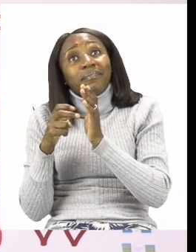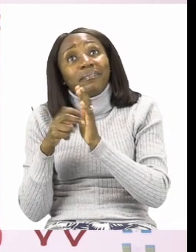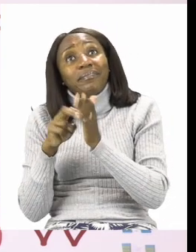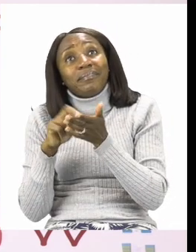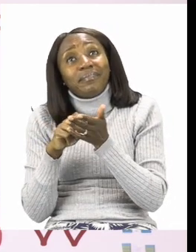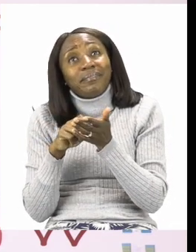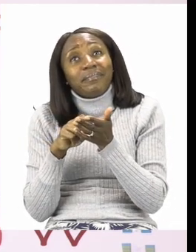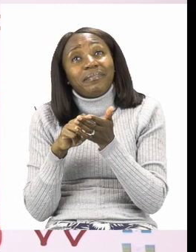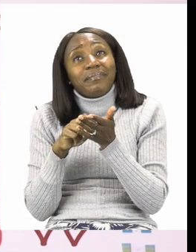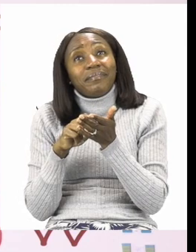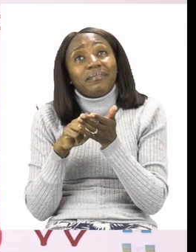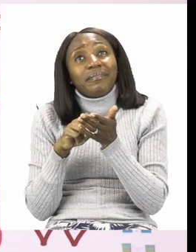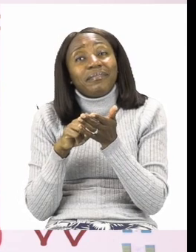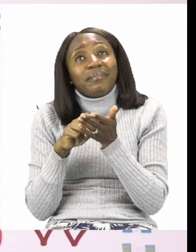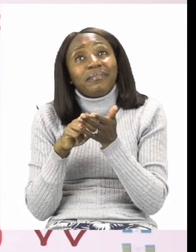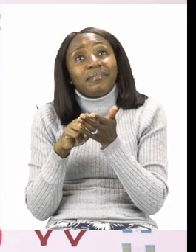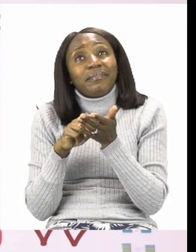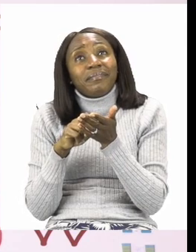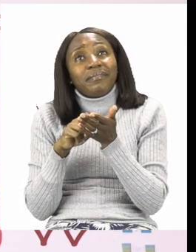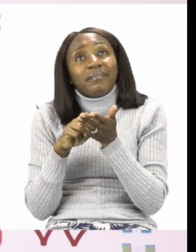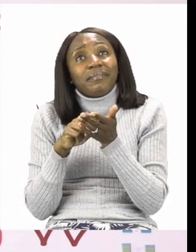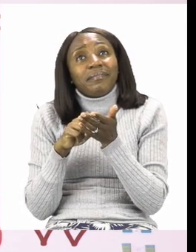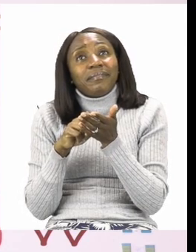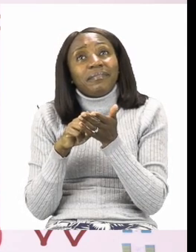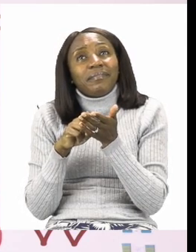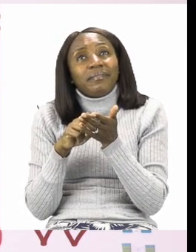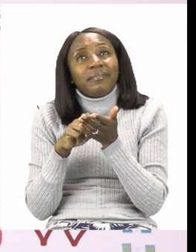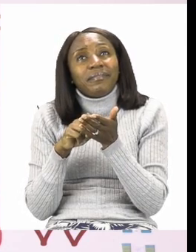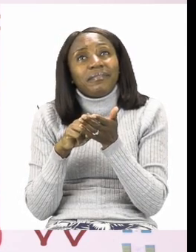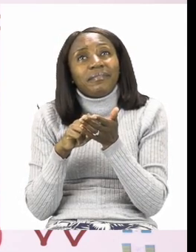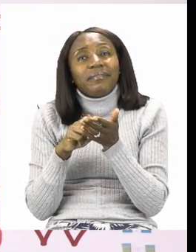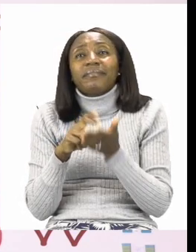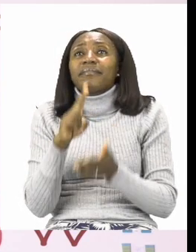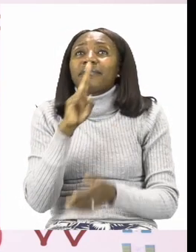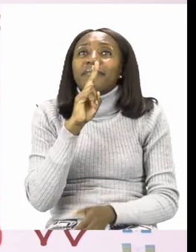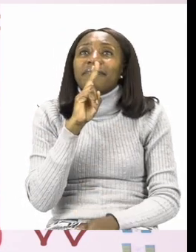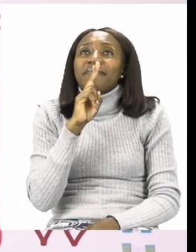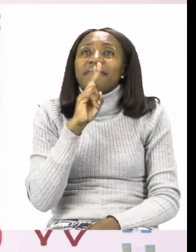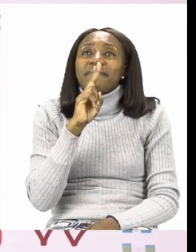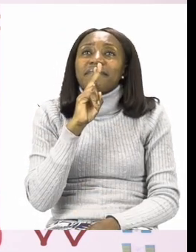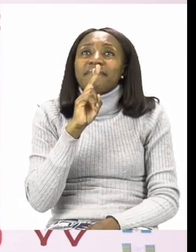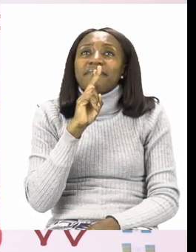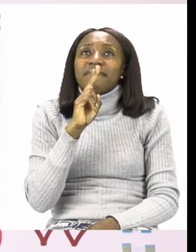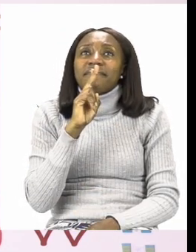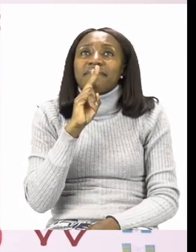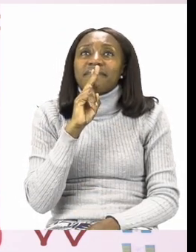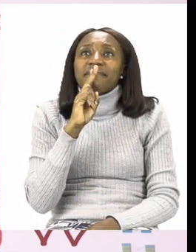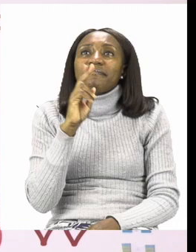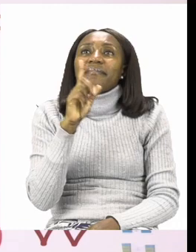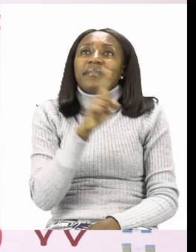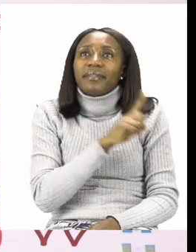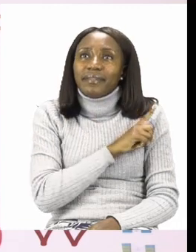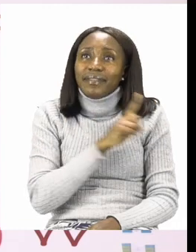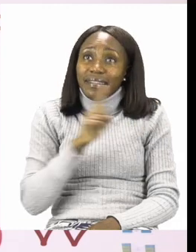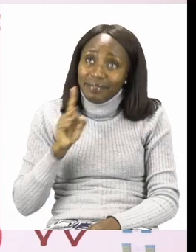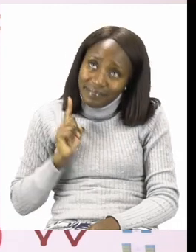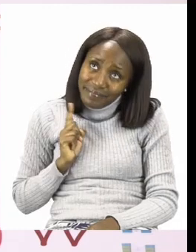4. So you see, our answer here will be